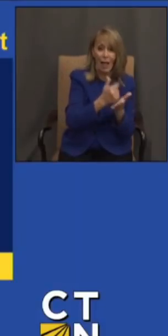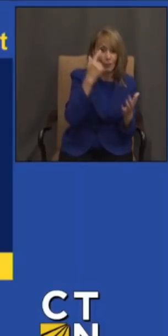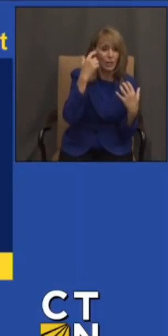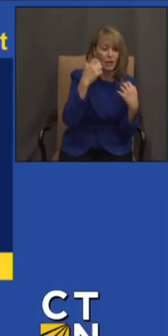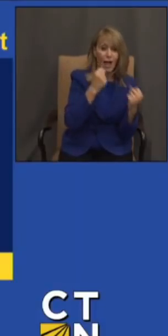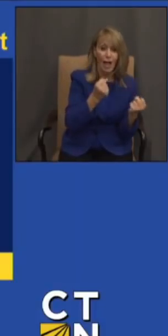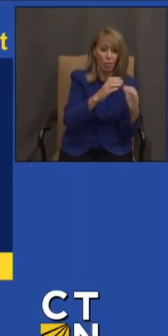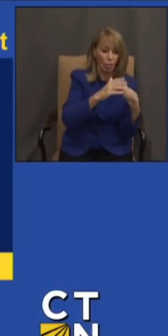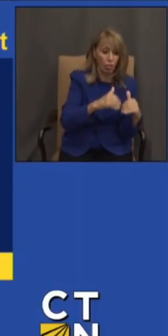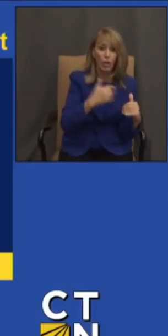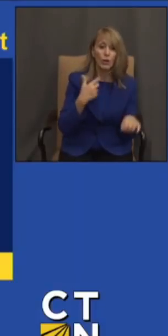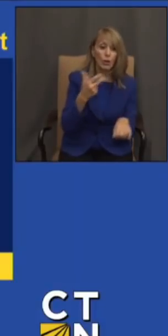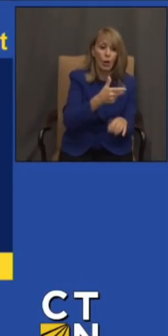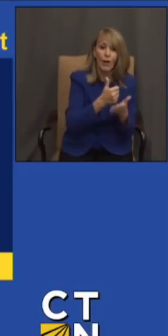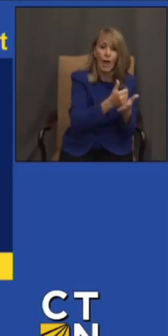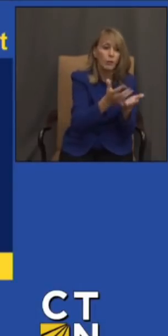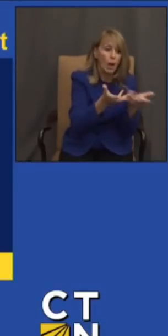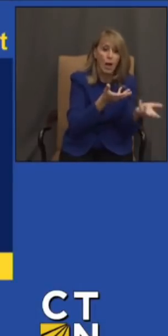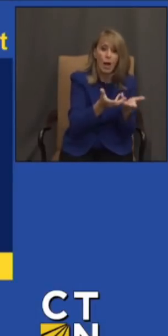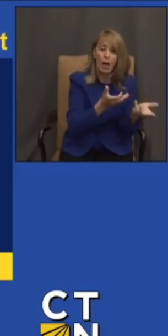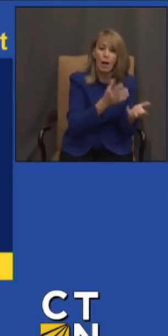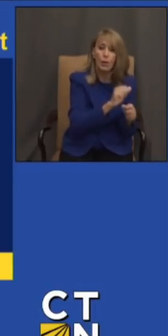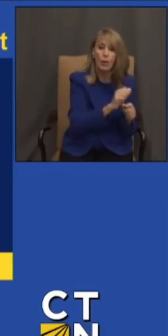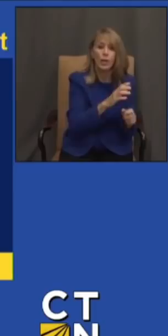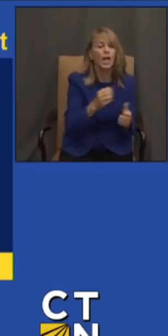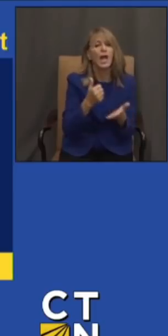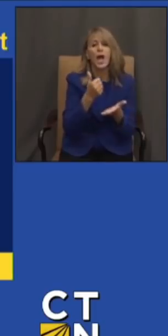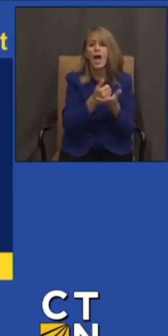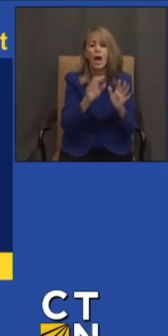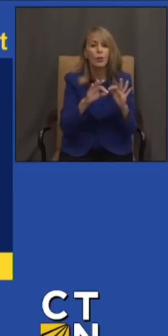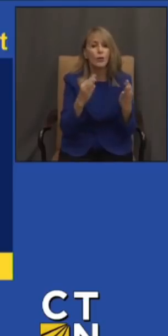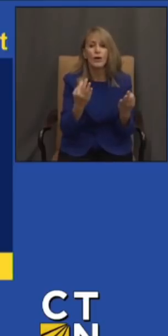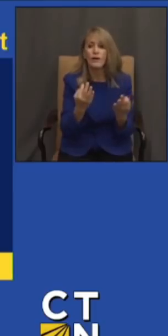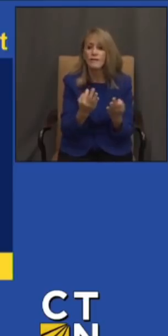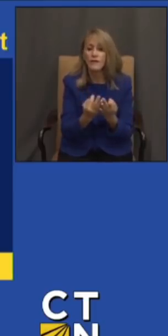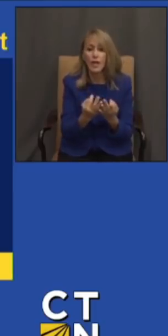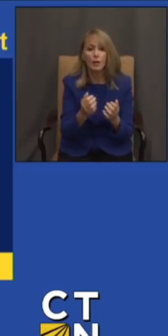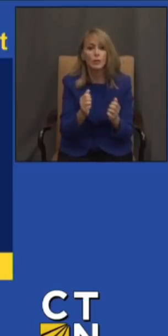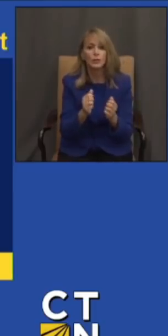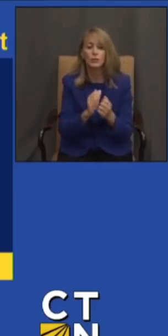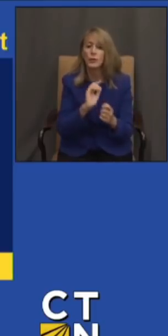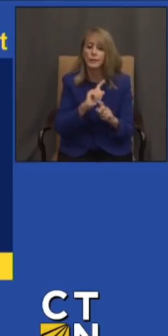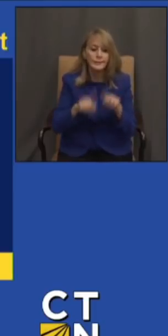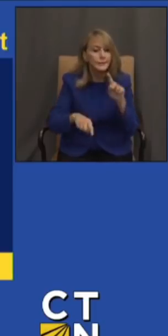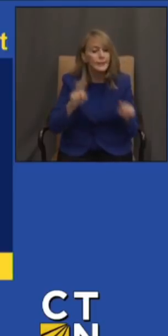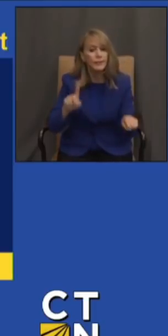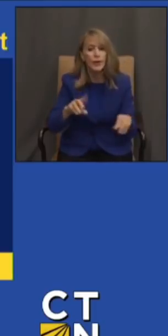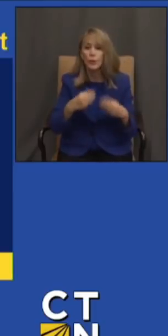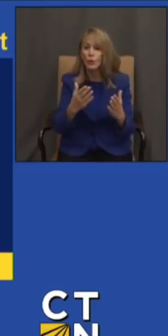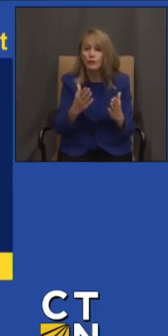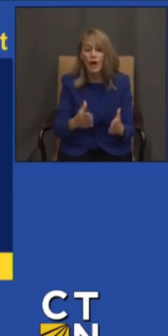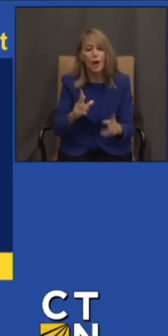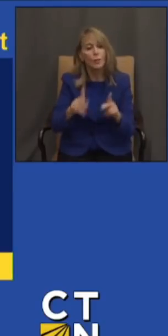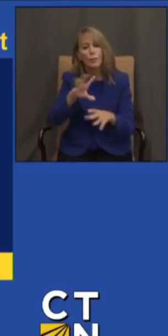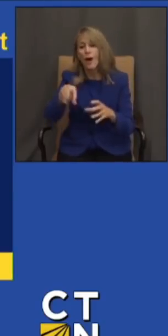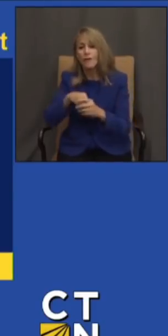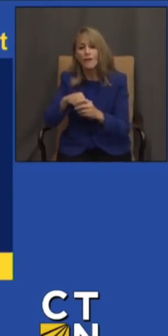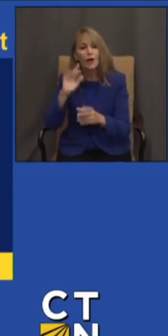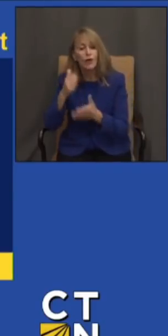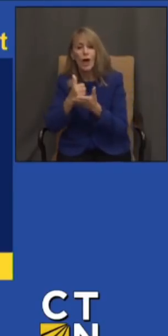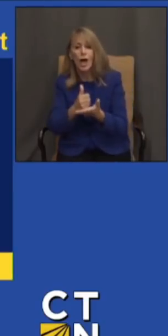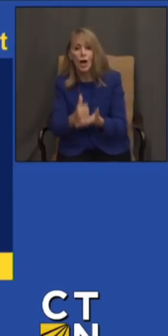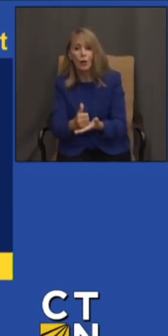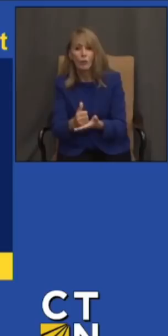supports that can connect families to our tremendous array of our nonprofit providers and stakeholders and communities. Our